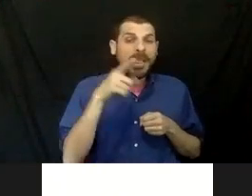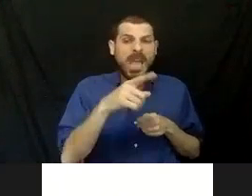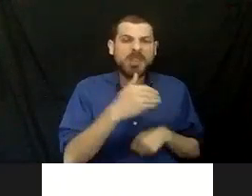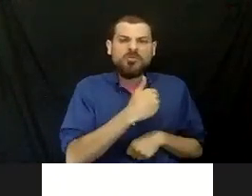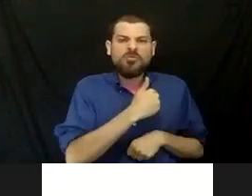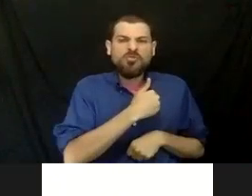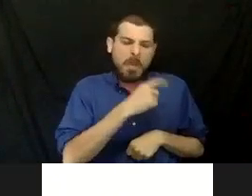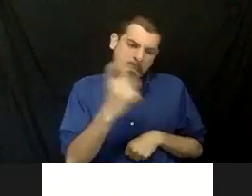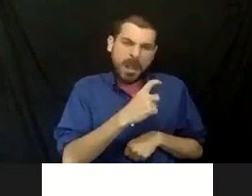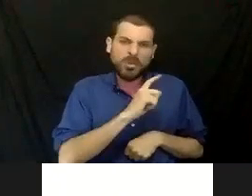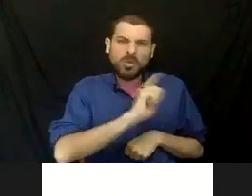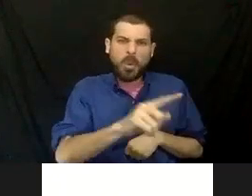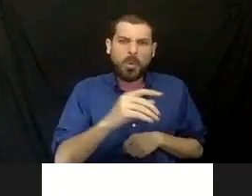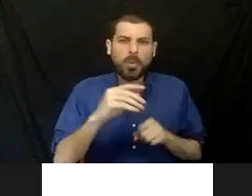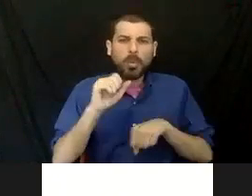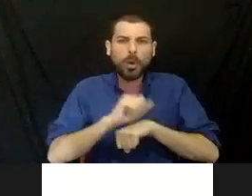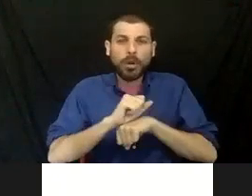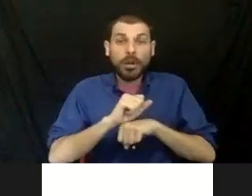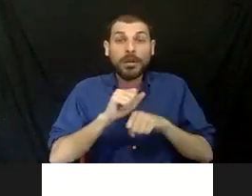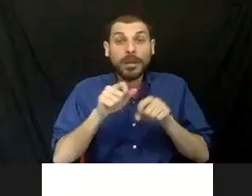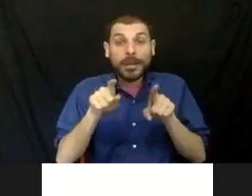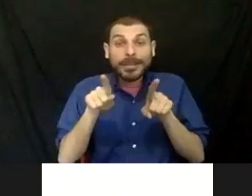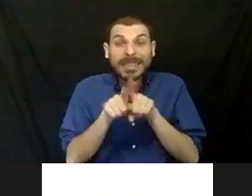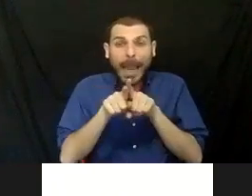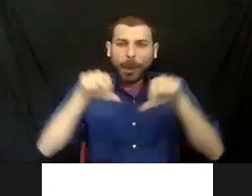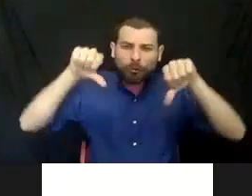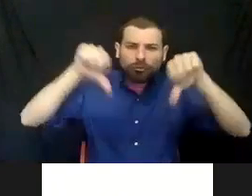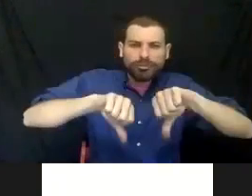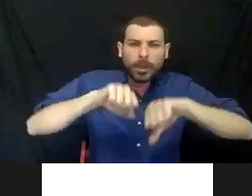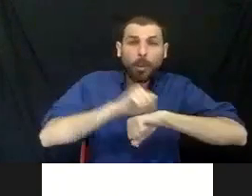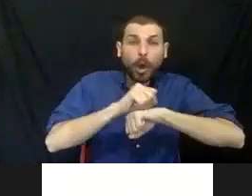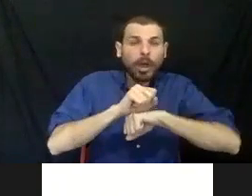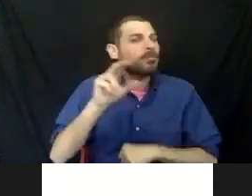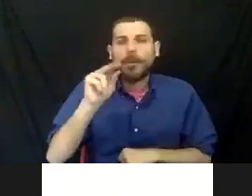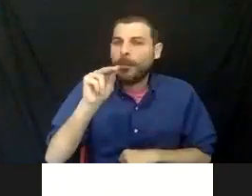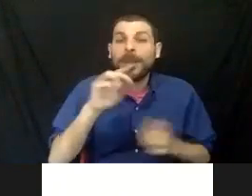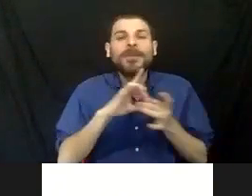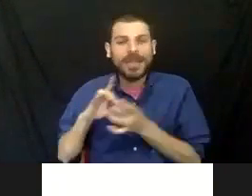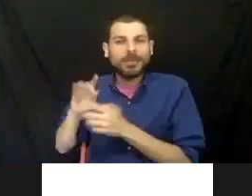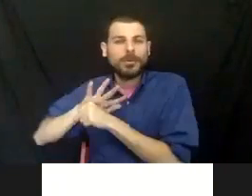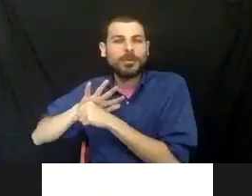unemployment or for this benefit because that's a COVID-related